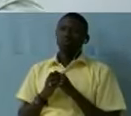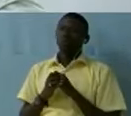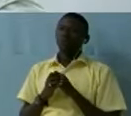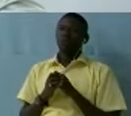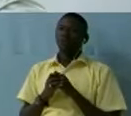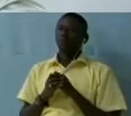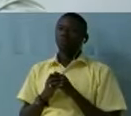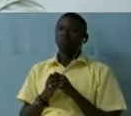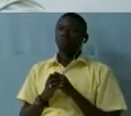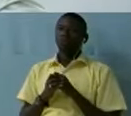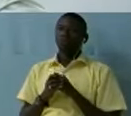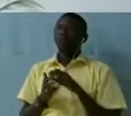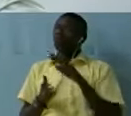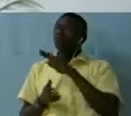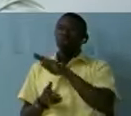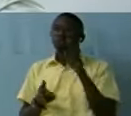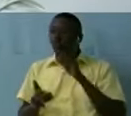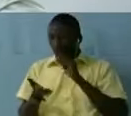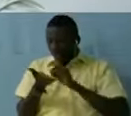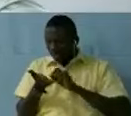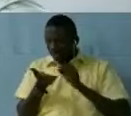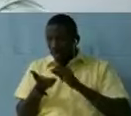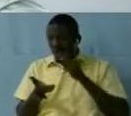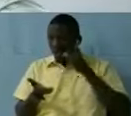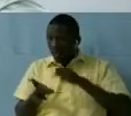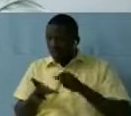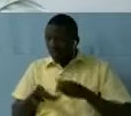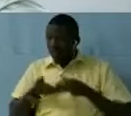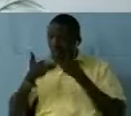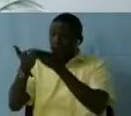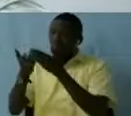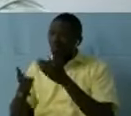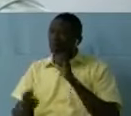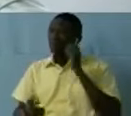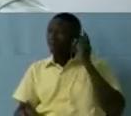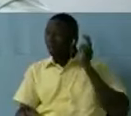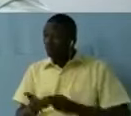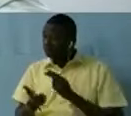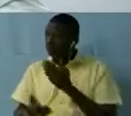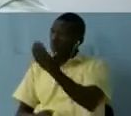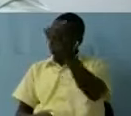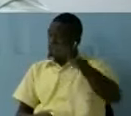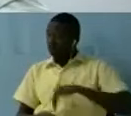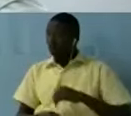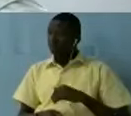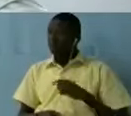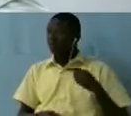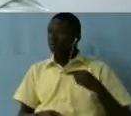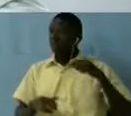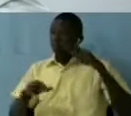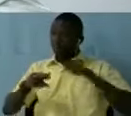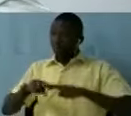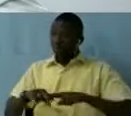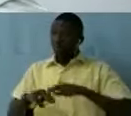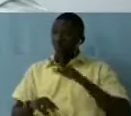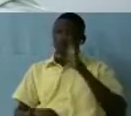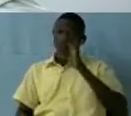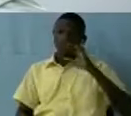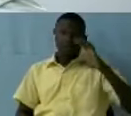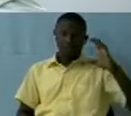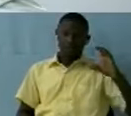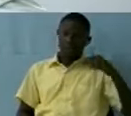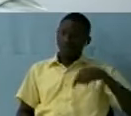been issued to anybody. And in safer manke kafo in Mario Ludia kuya yene danku TRR sila follow fanam manke follow. It is